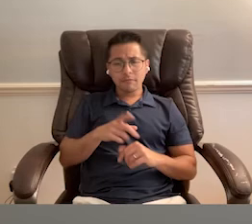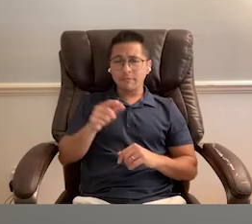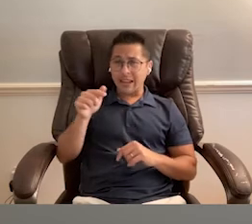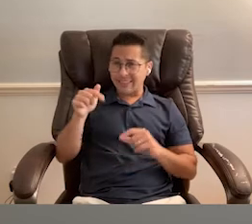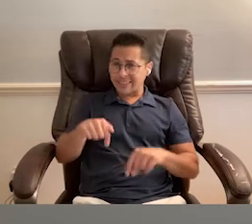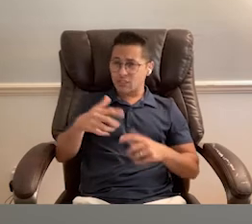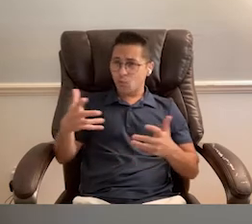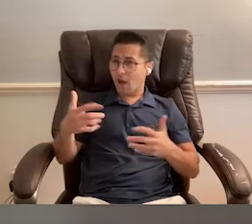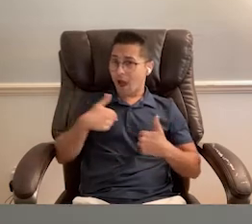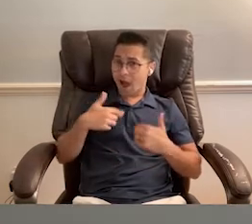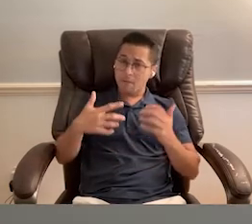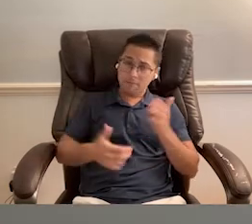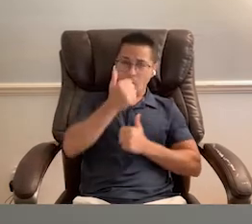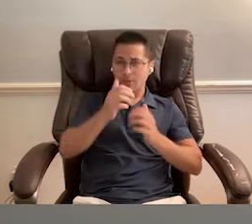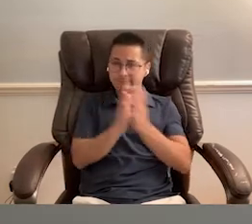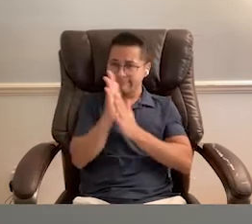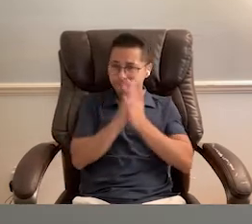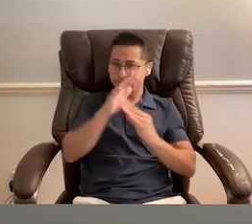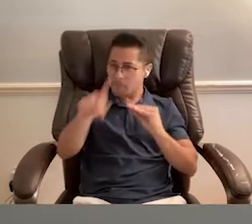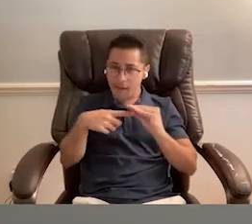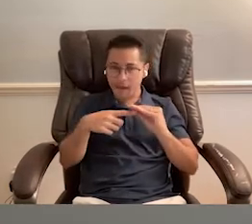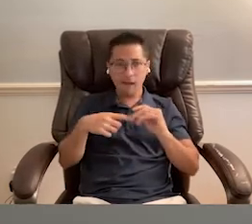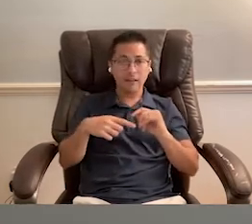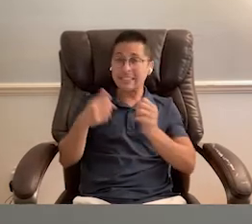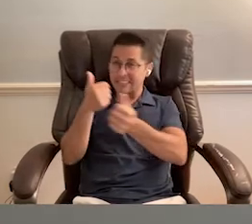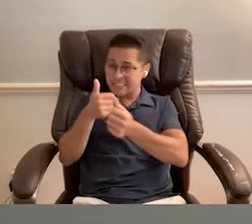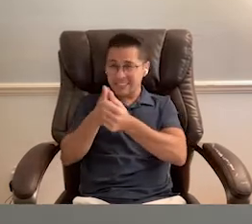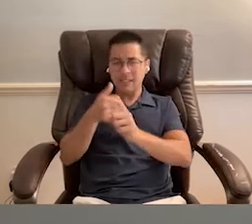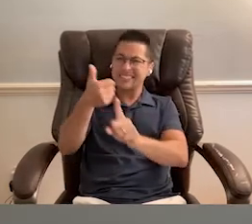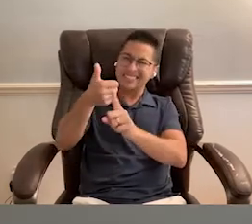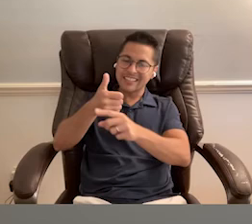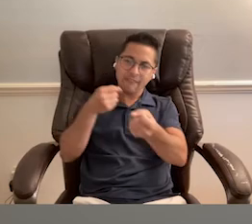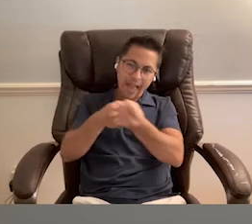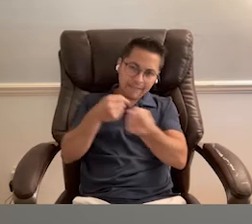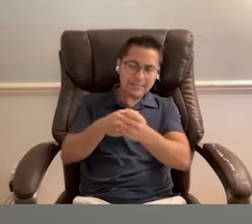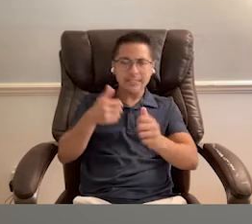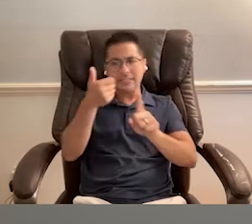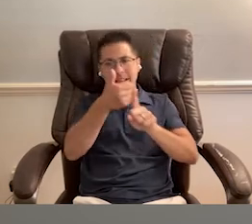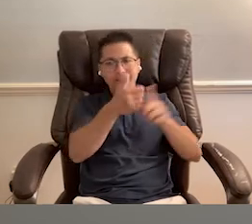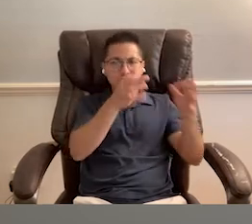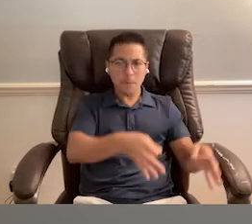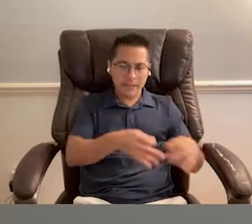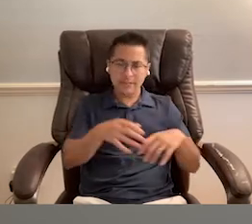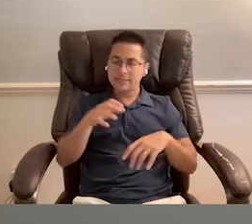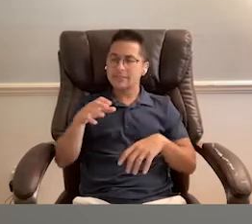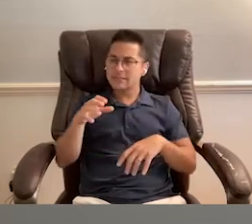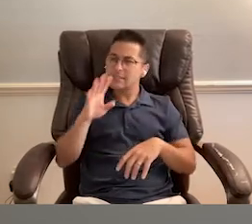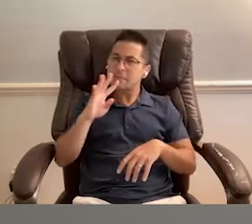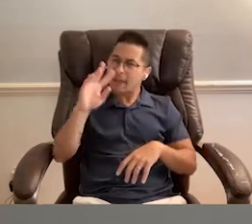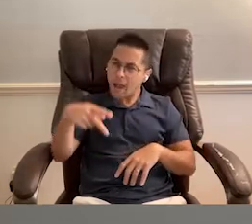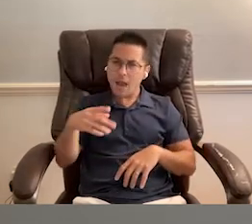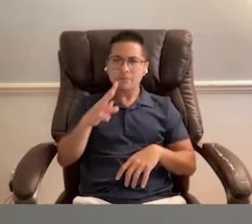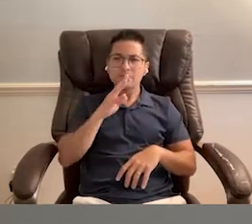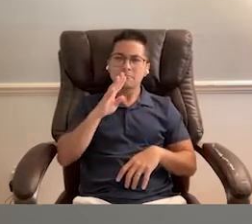is what I'm most passionate about. Is self-advocacy and self-determination. Self-advocacy is the art of speaking up